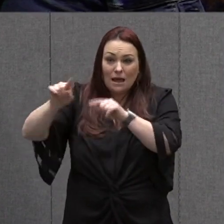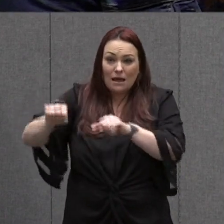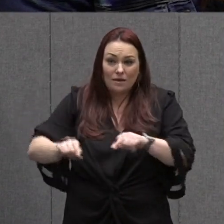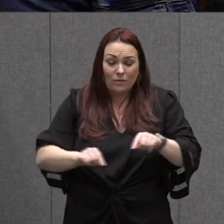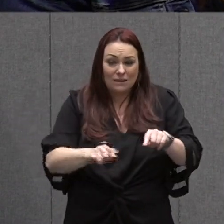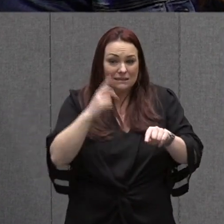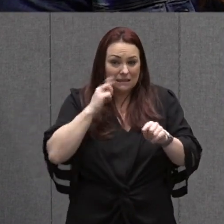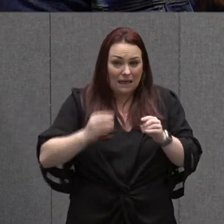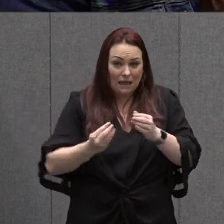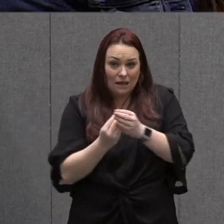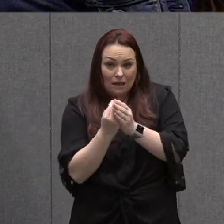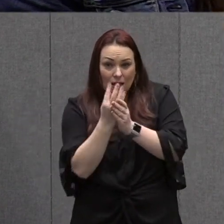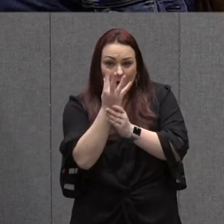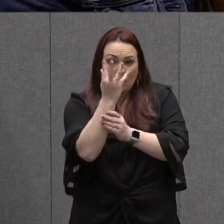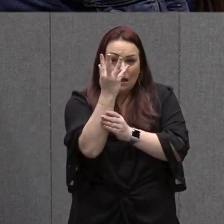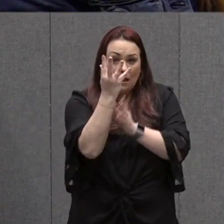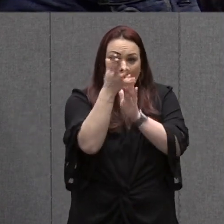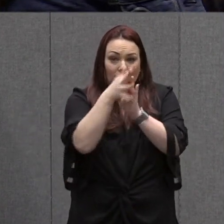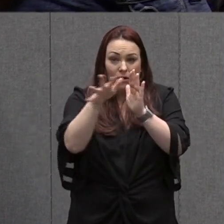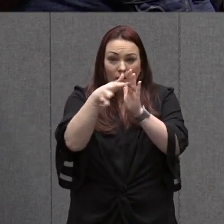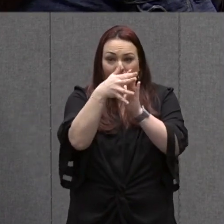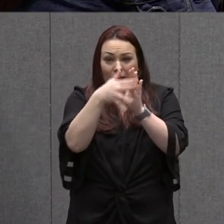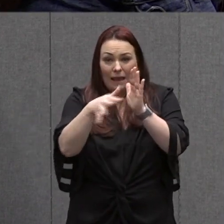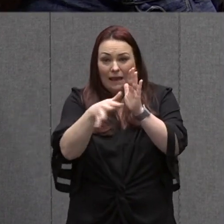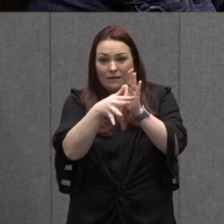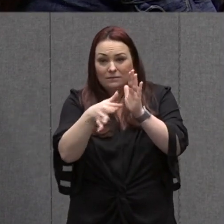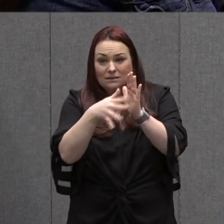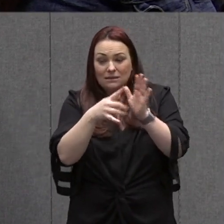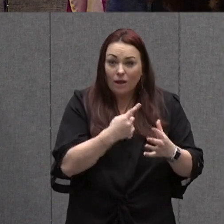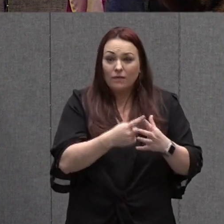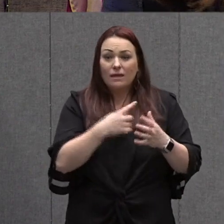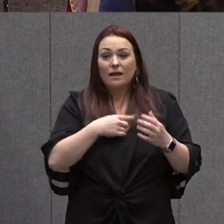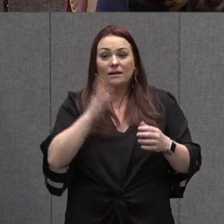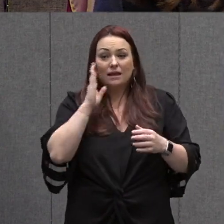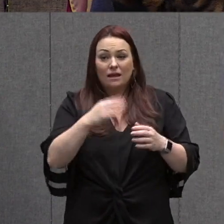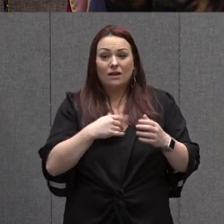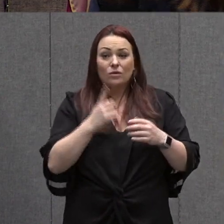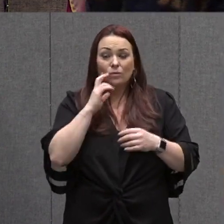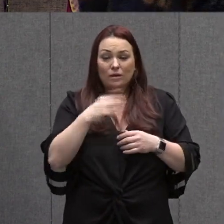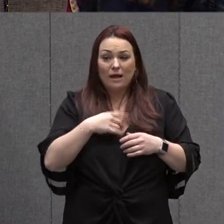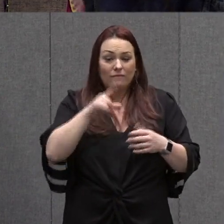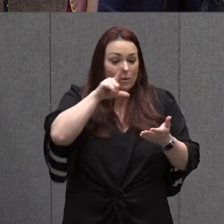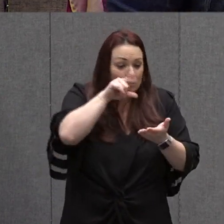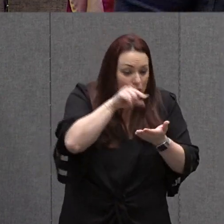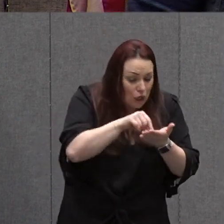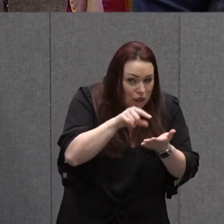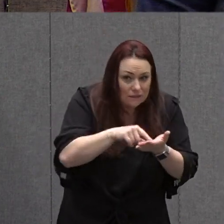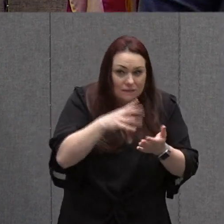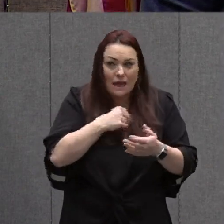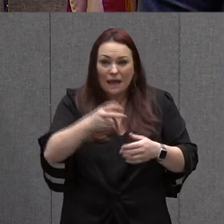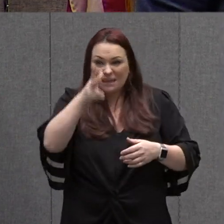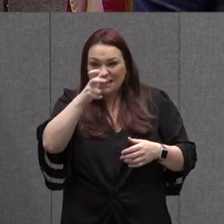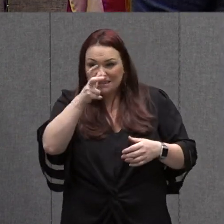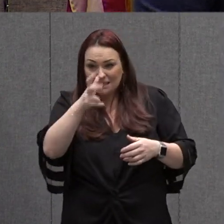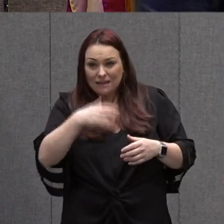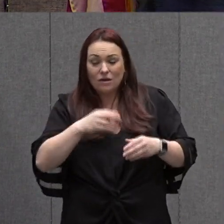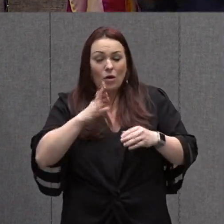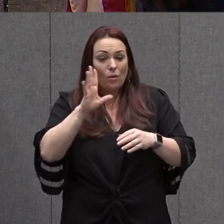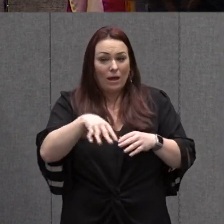move around? Yeah, because seeds need space. They also need